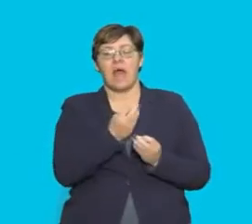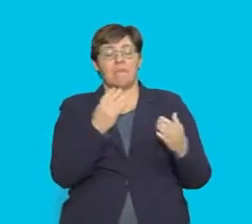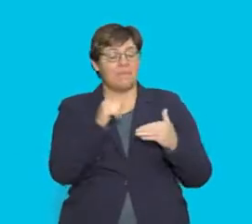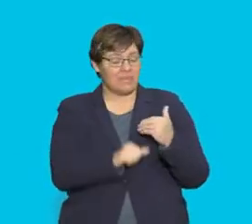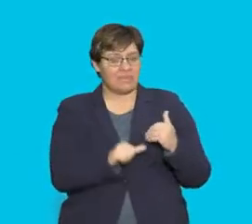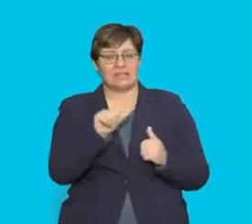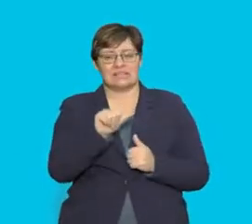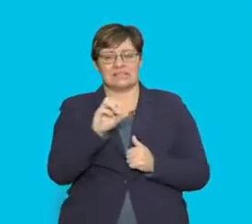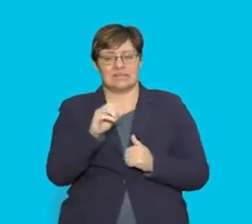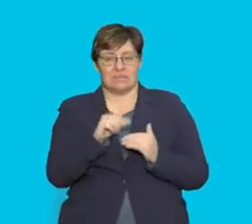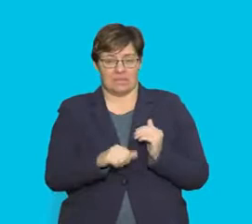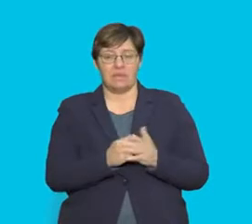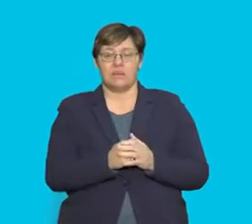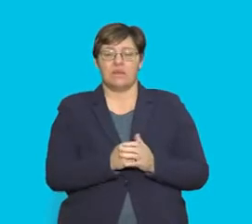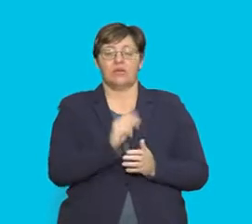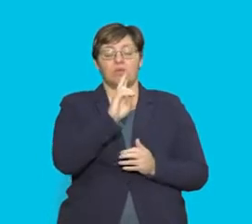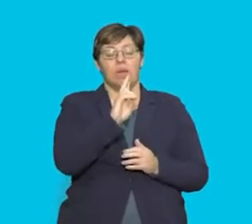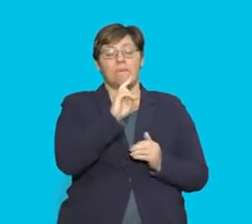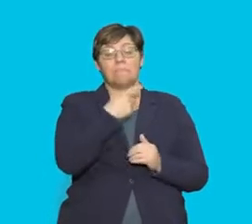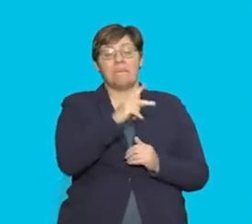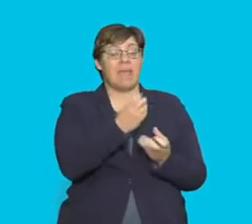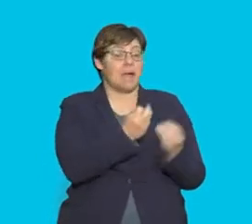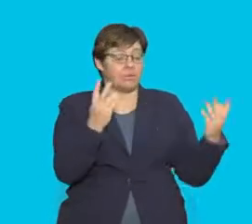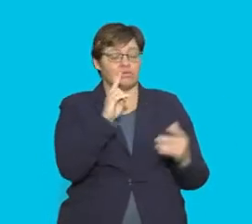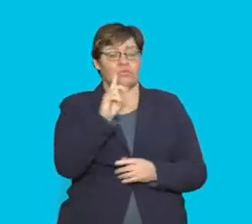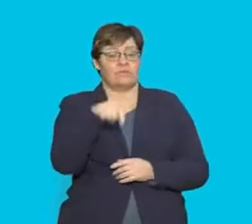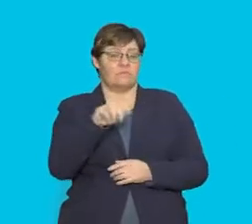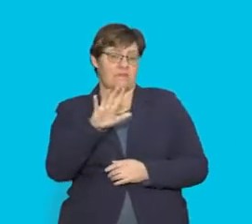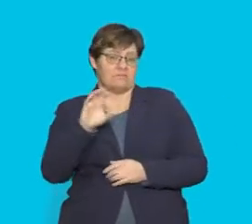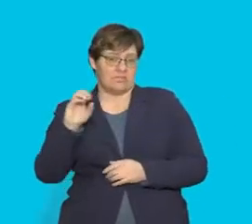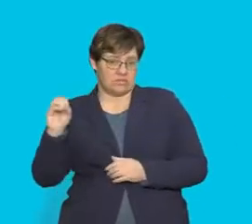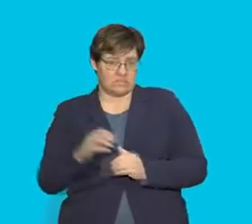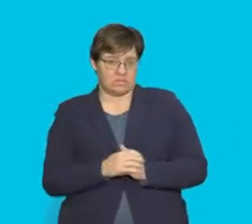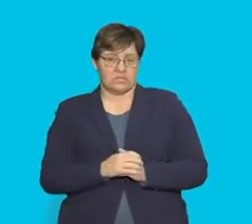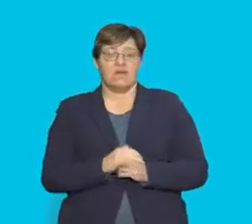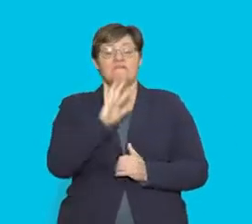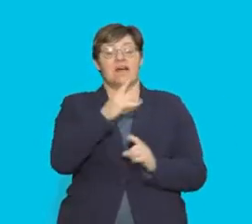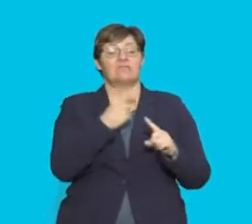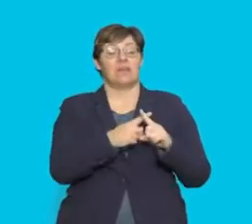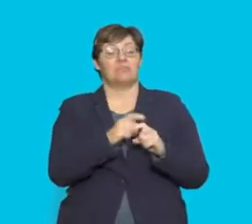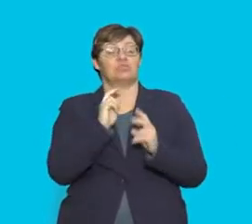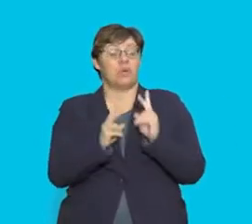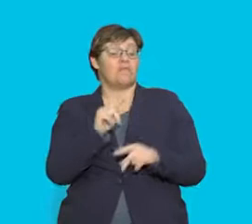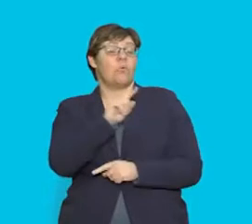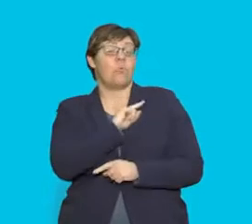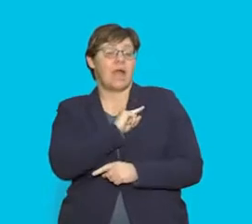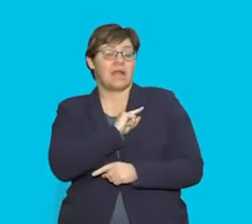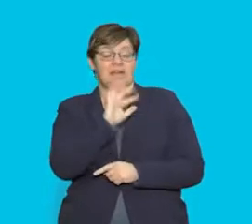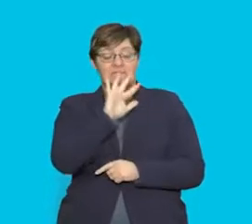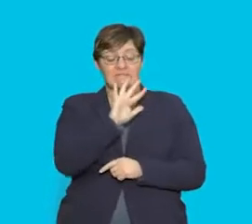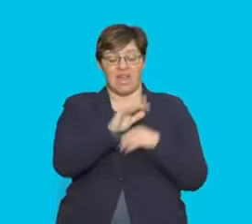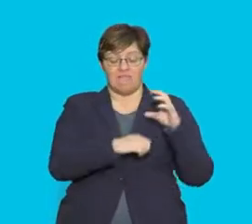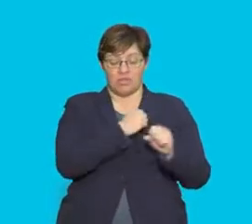And it is 2.5 that is being paid into this investment. 5 multiplied by 12 because it is